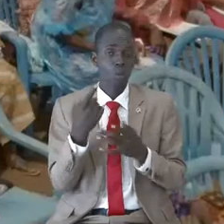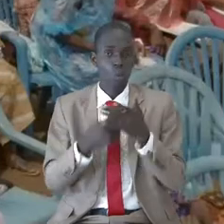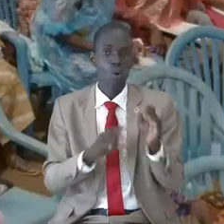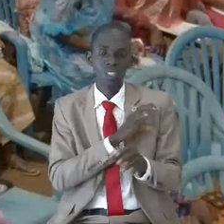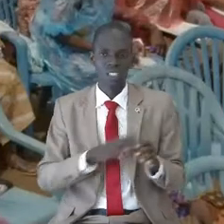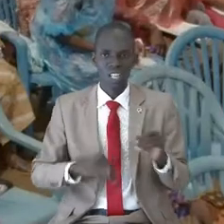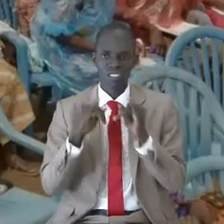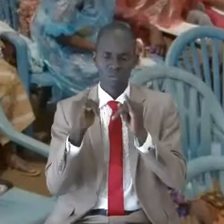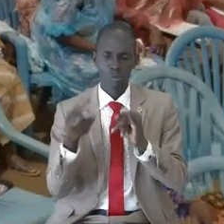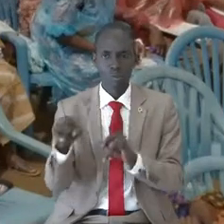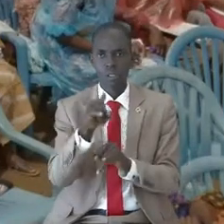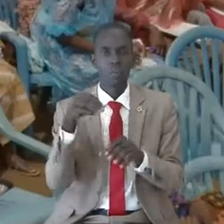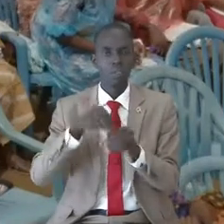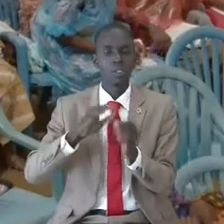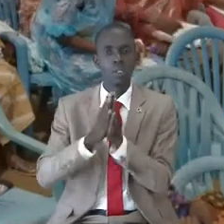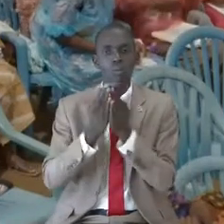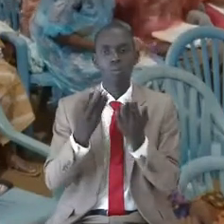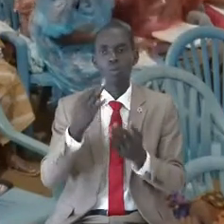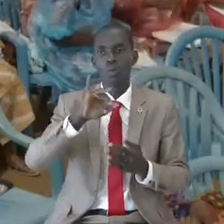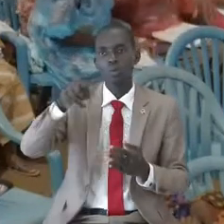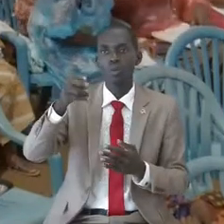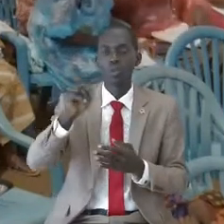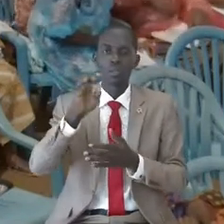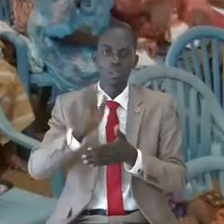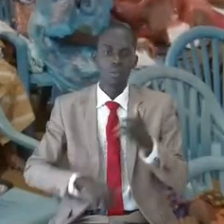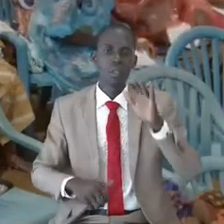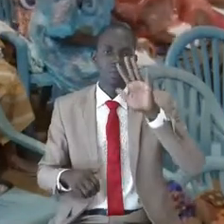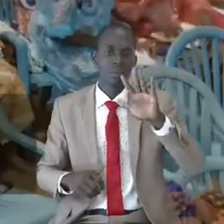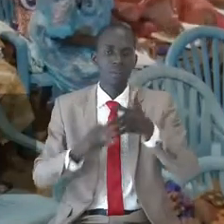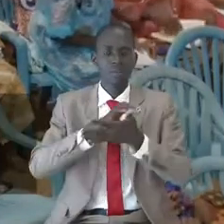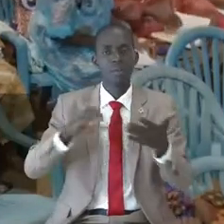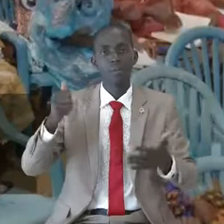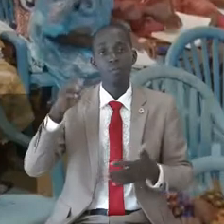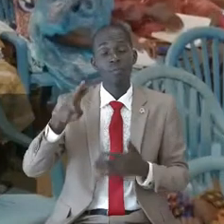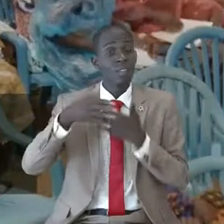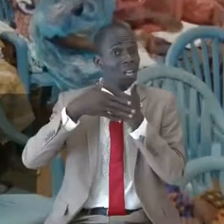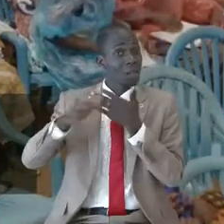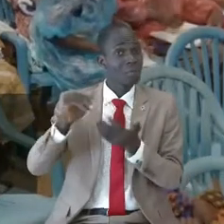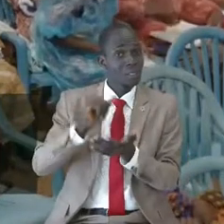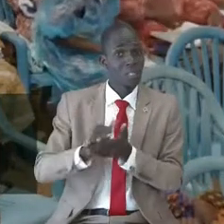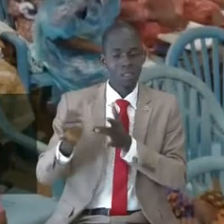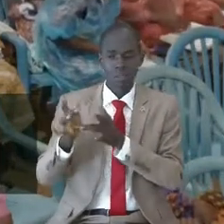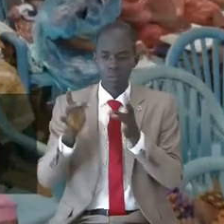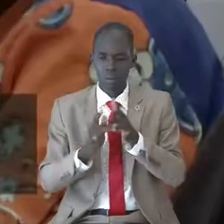in John chapter 5, verse 14. Afterward, Jesus